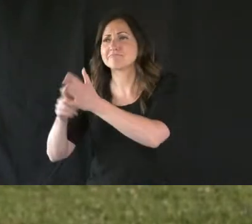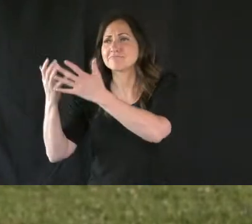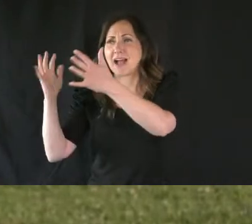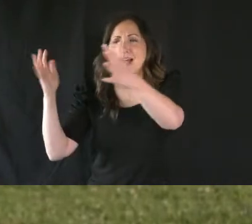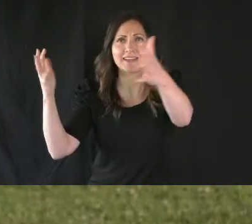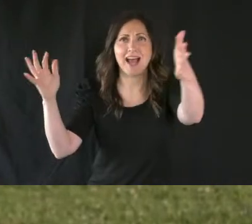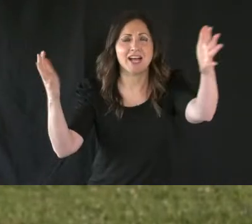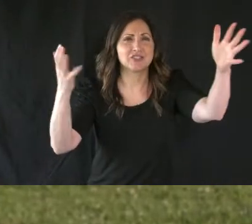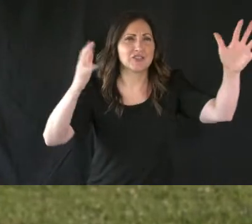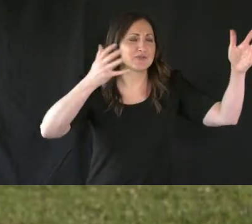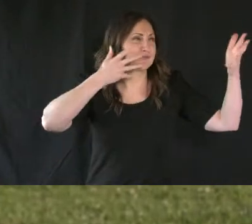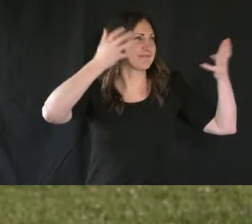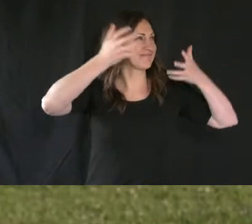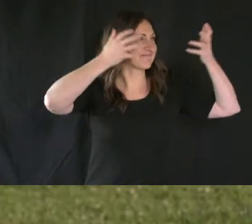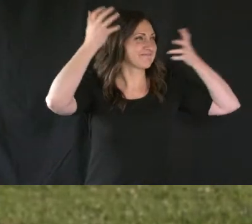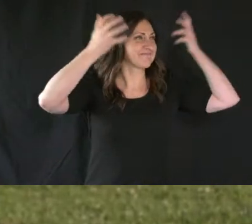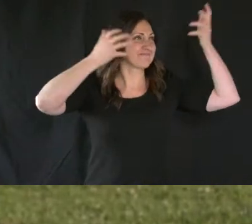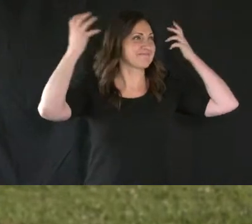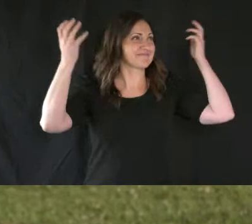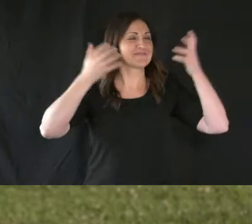recognized?